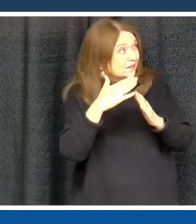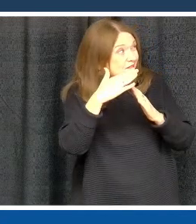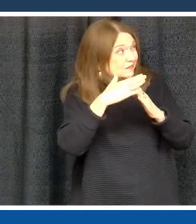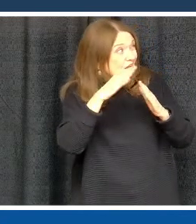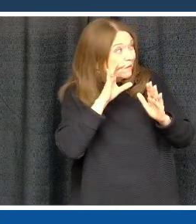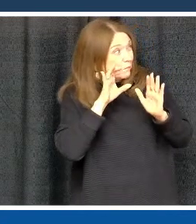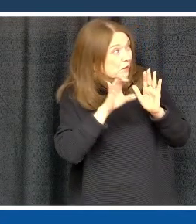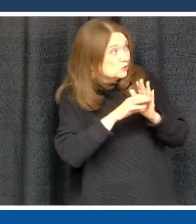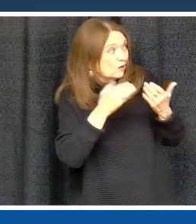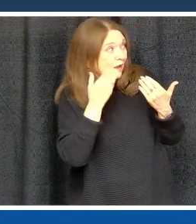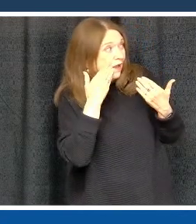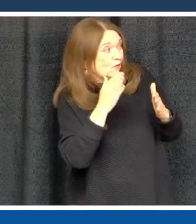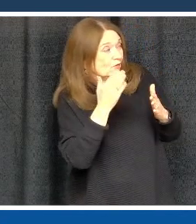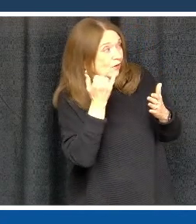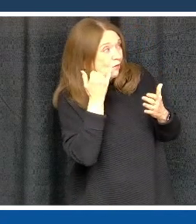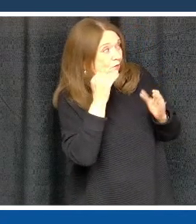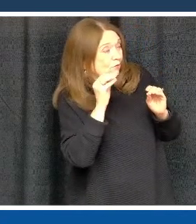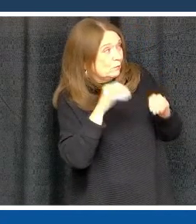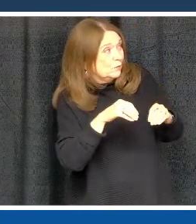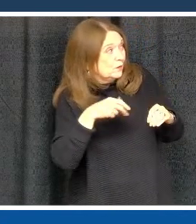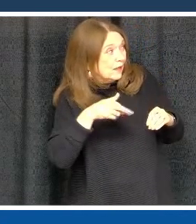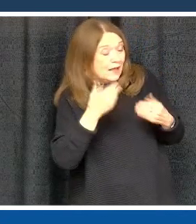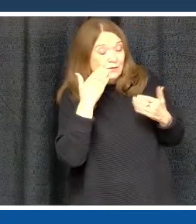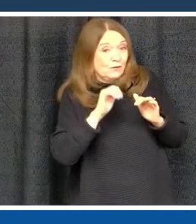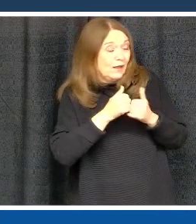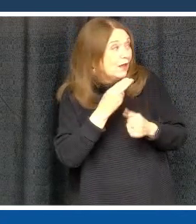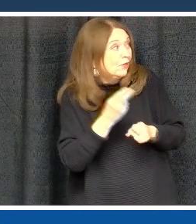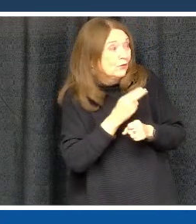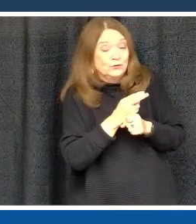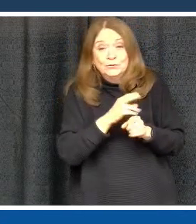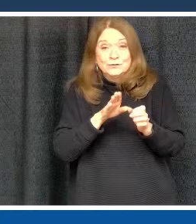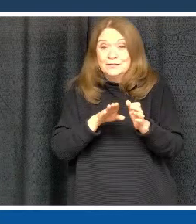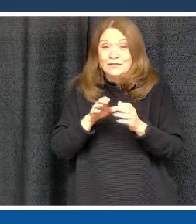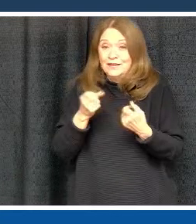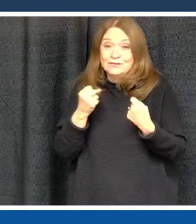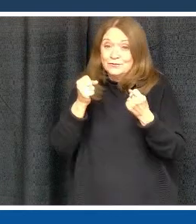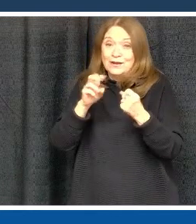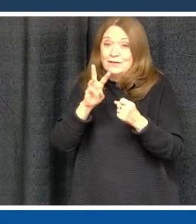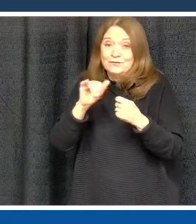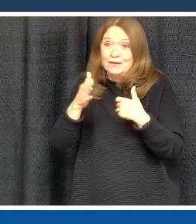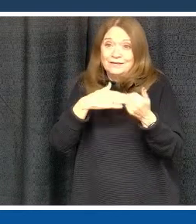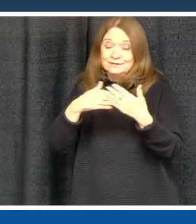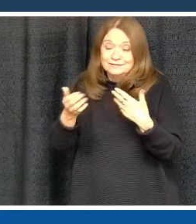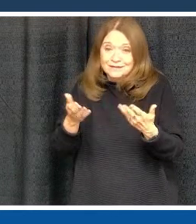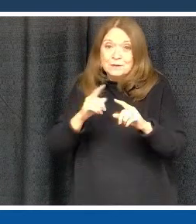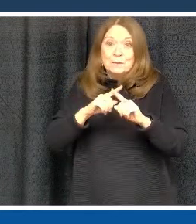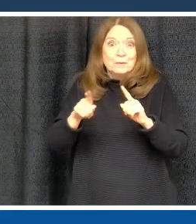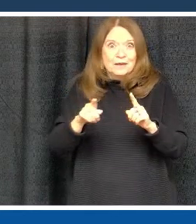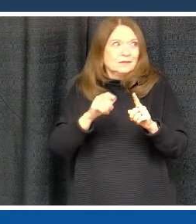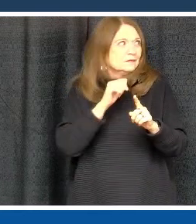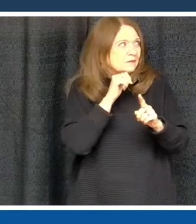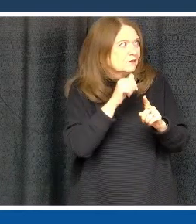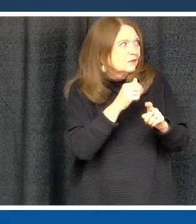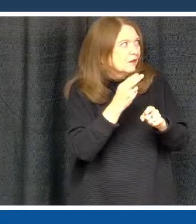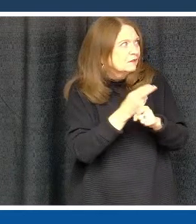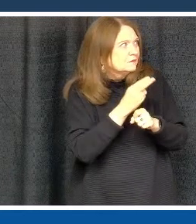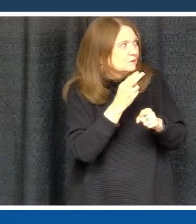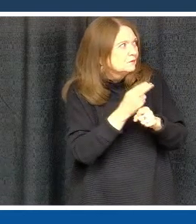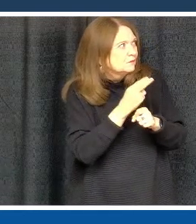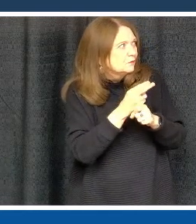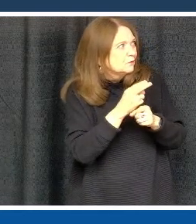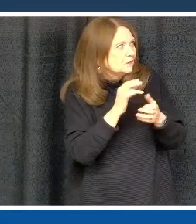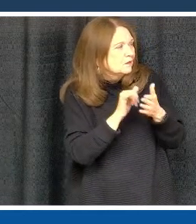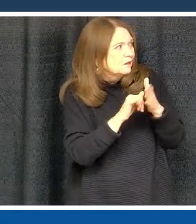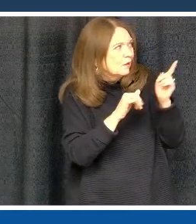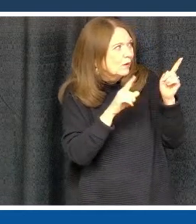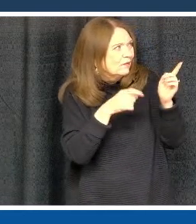don't know after we cut a sidewalk in there whether I don't know how they're using the driveway to start with, but beyond that, they're definitely not using the driveway. and we have